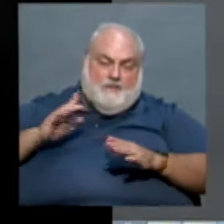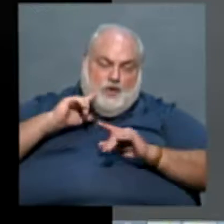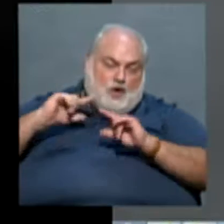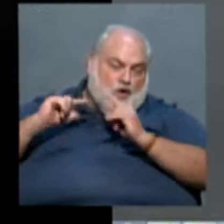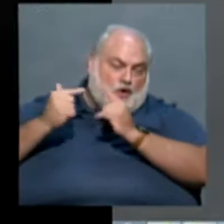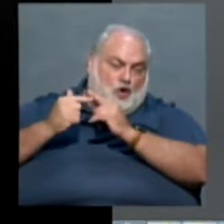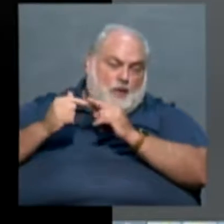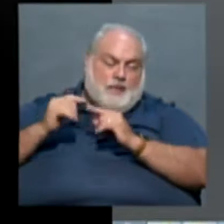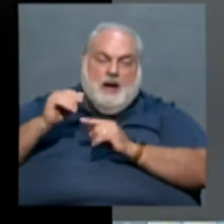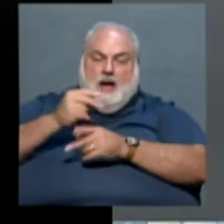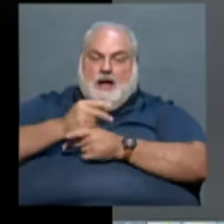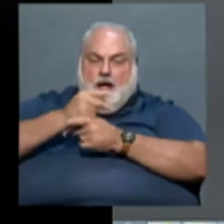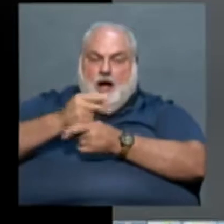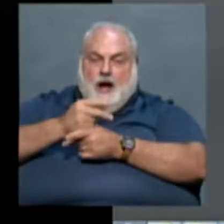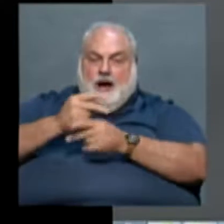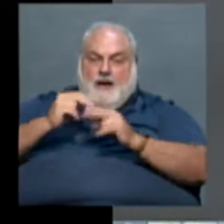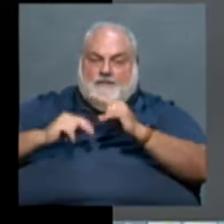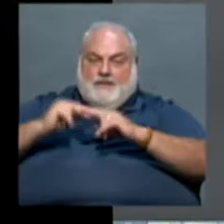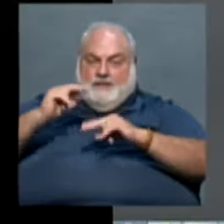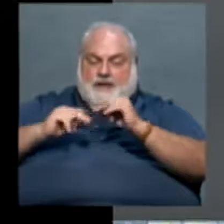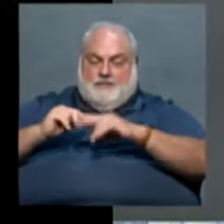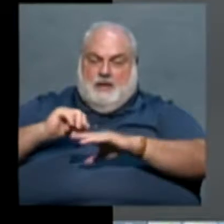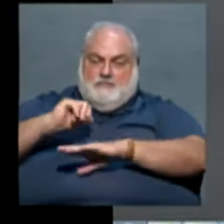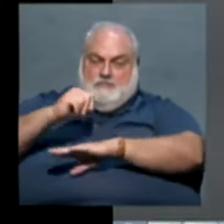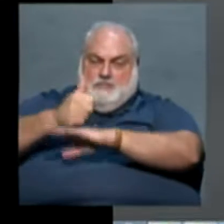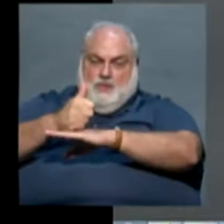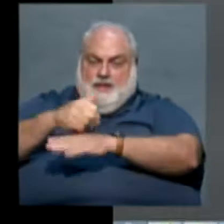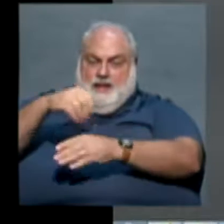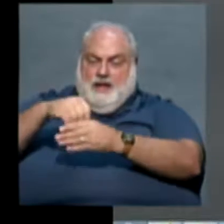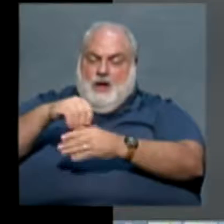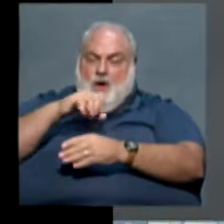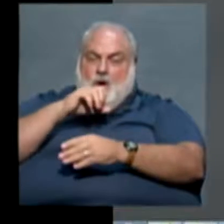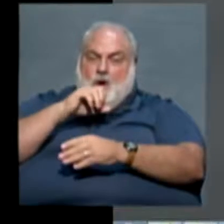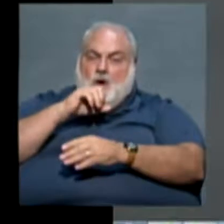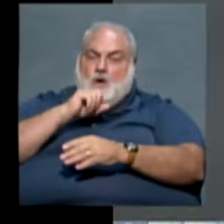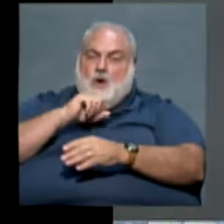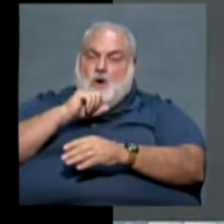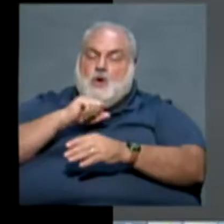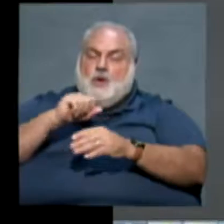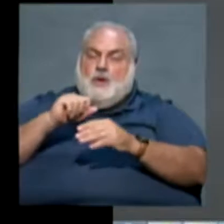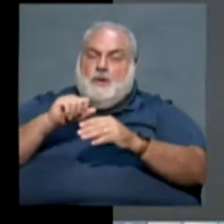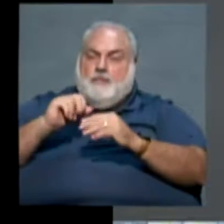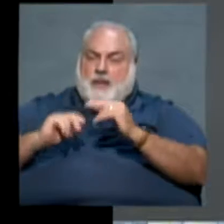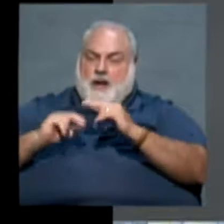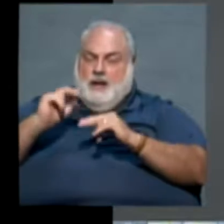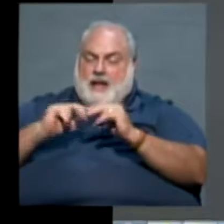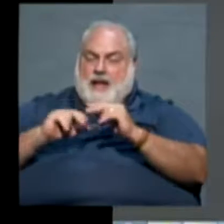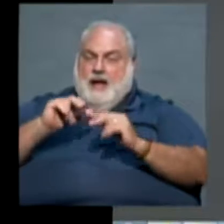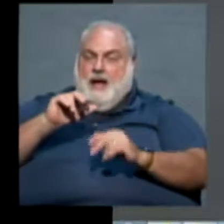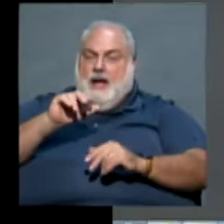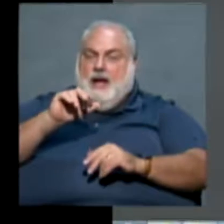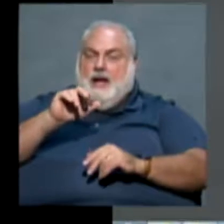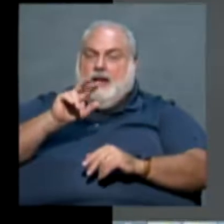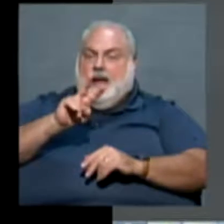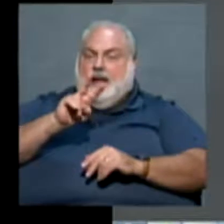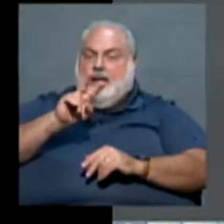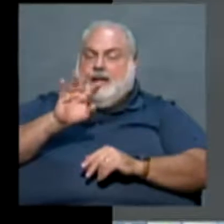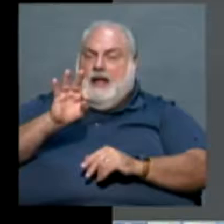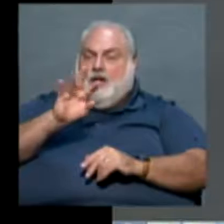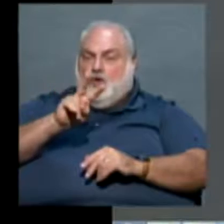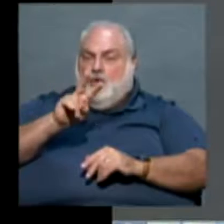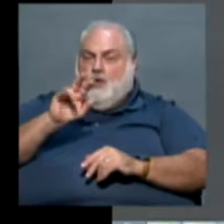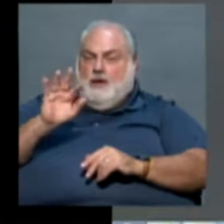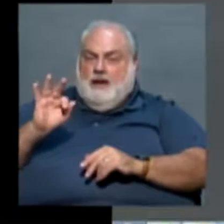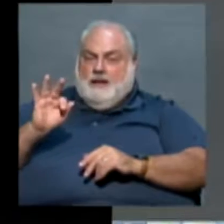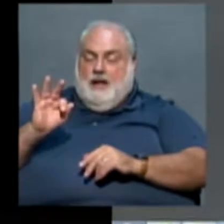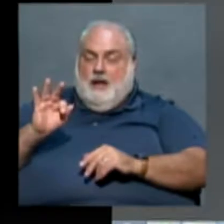to be operated within an existing structure located on O3 zone property at 9219 Sibley Hole Road. We